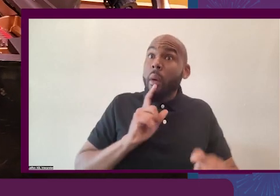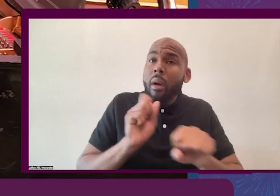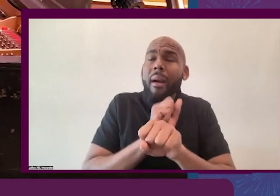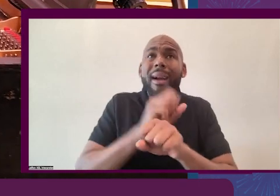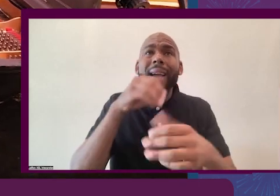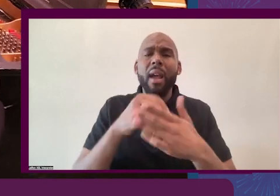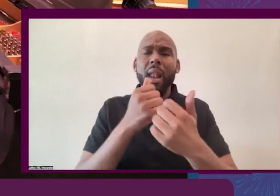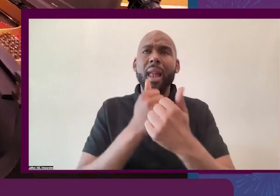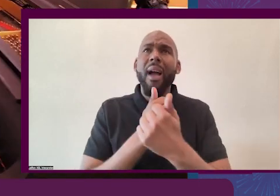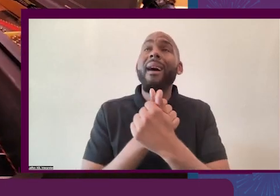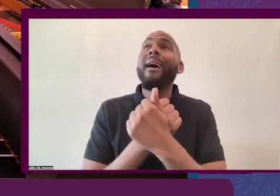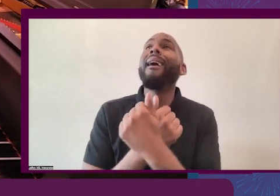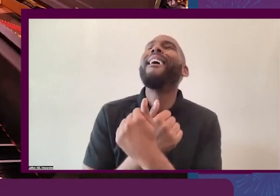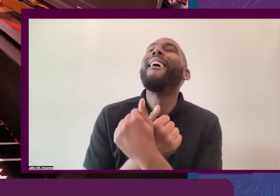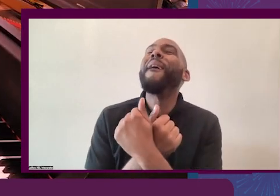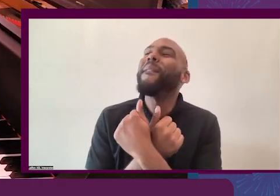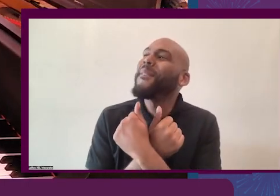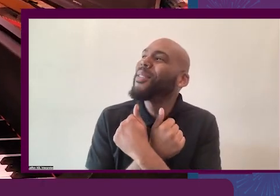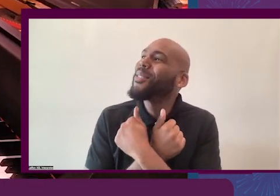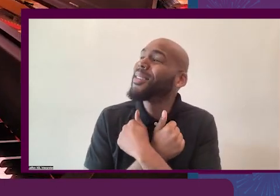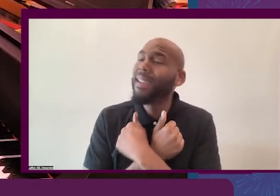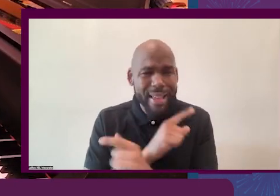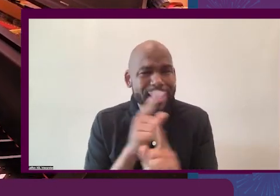But if you were in love,